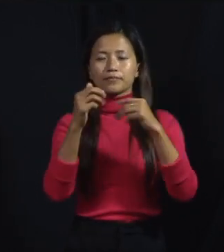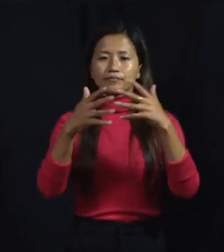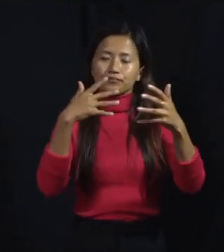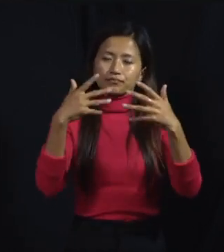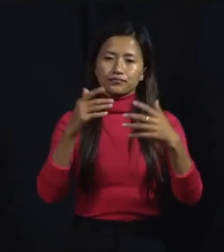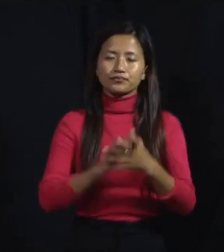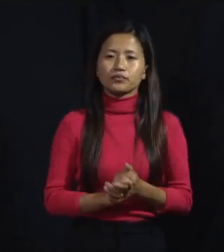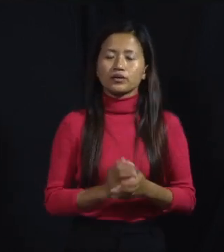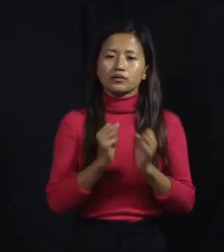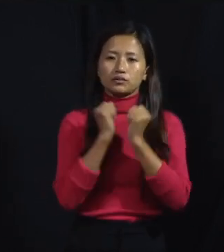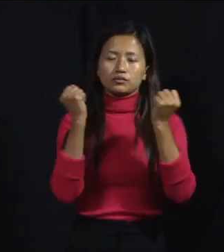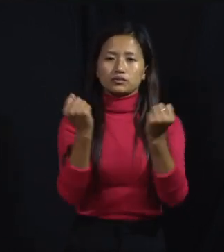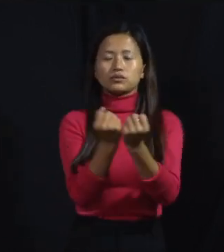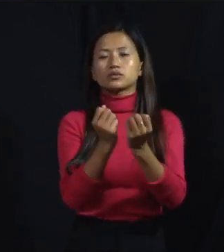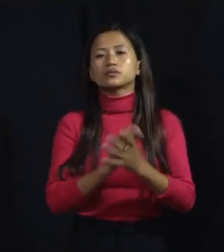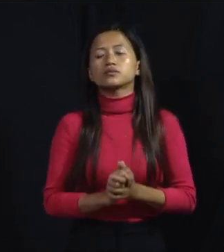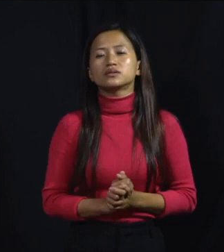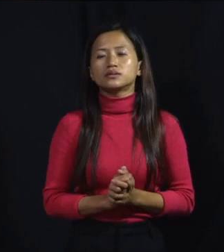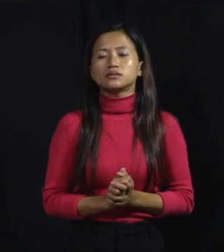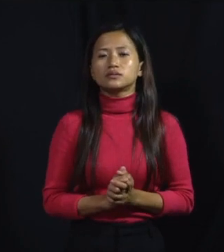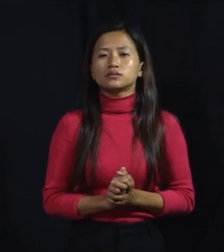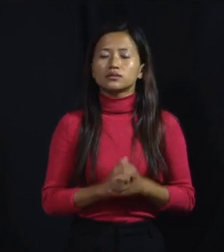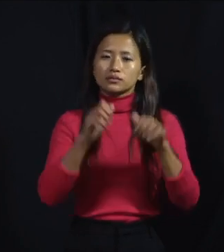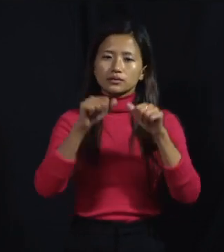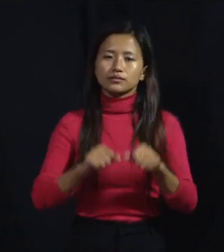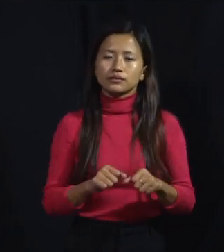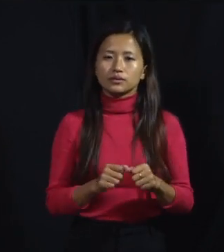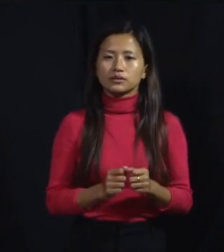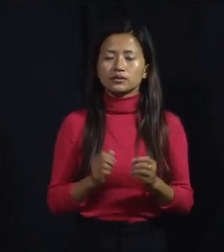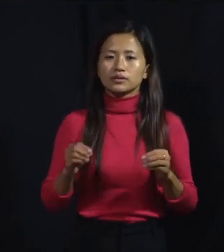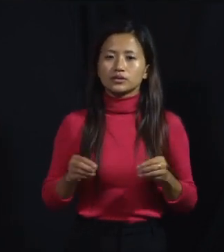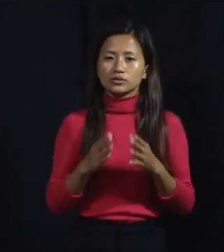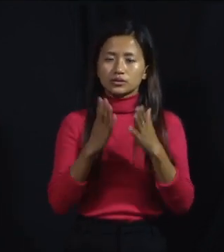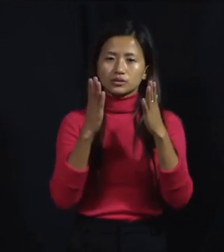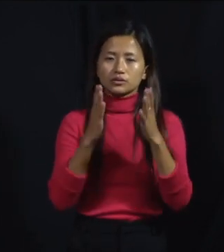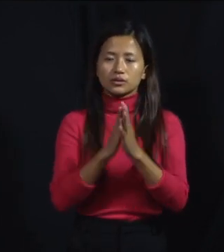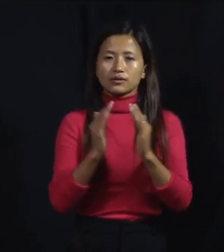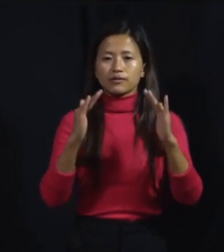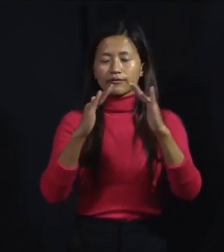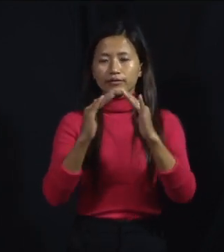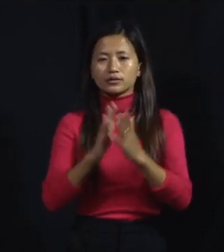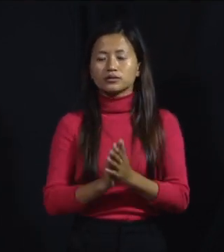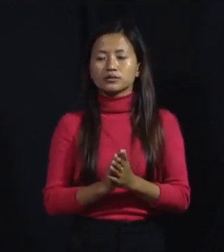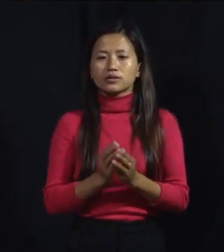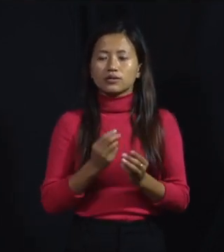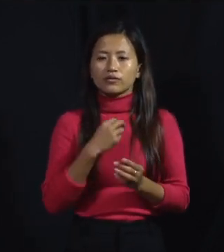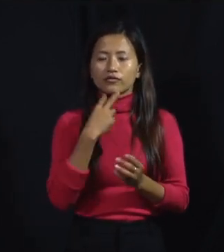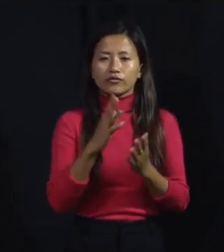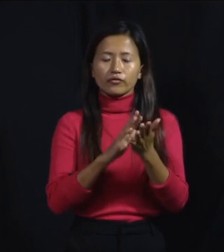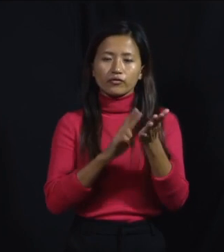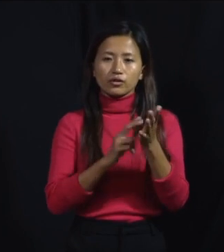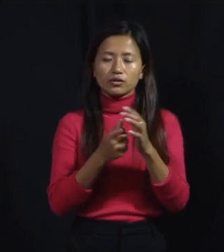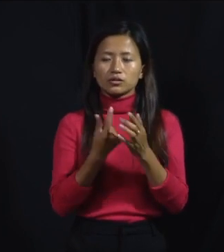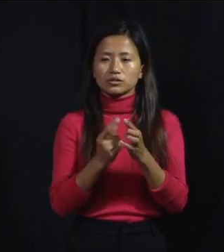what about the social environment? Social environment can be the traits or the values that your parents teach you at